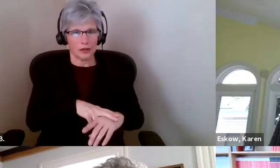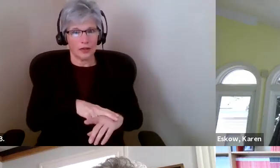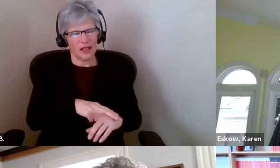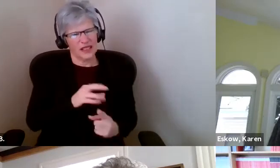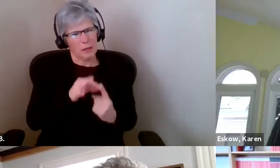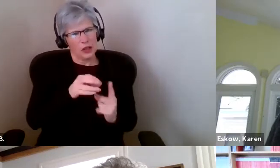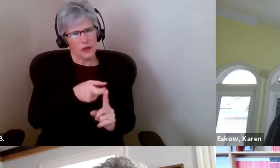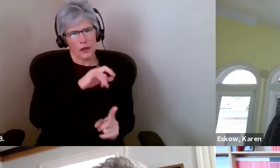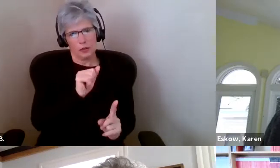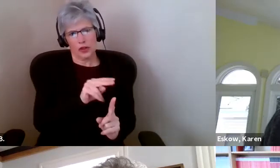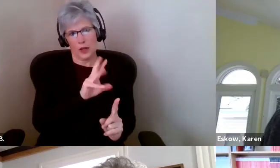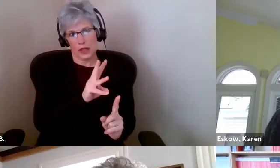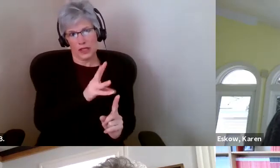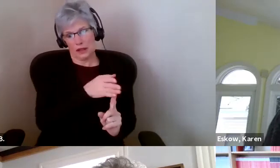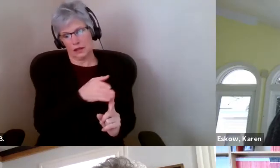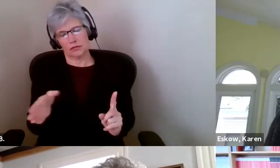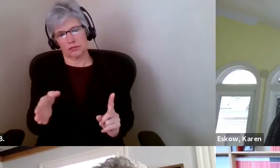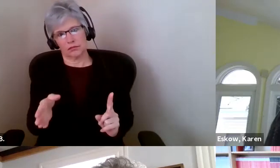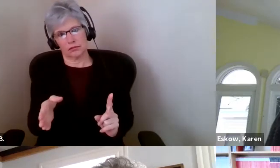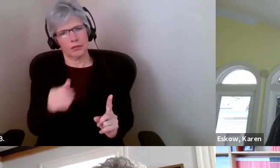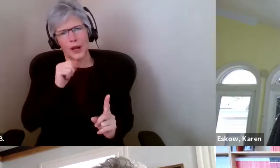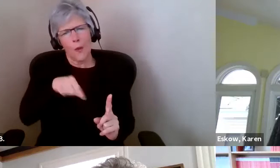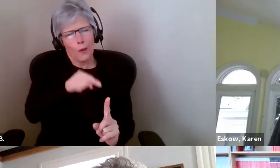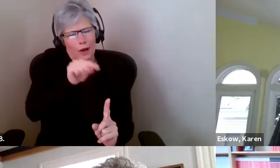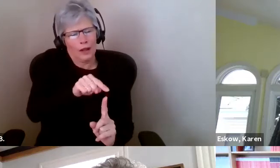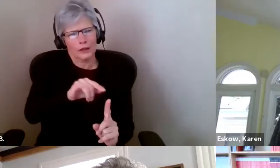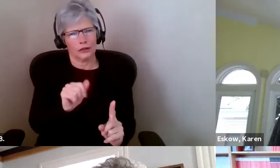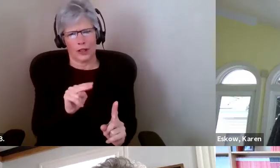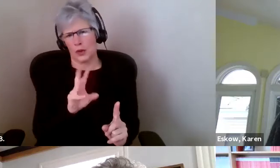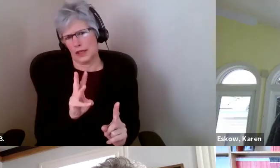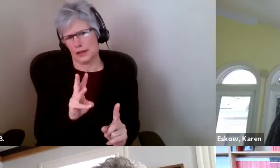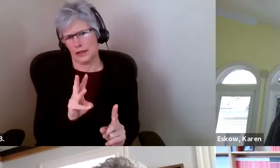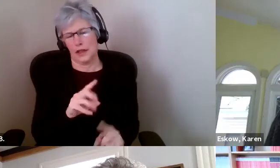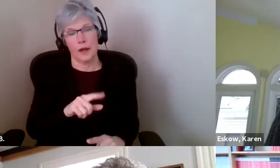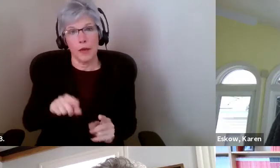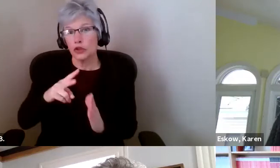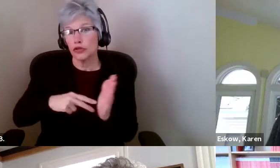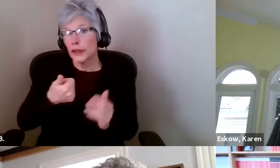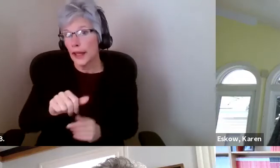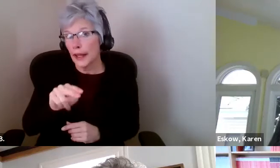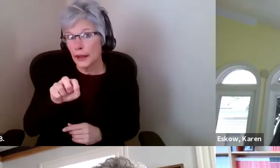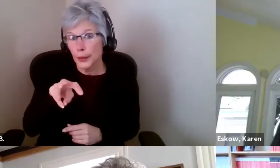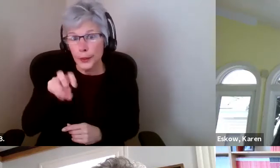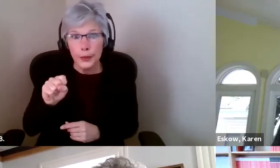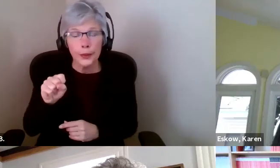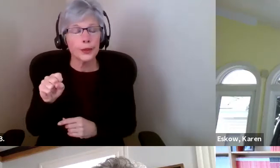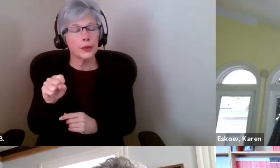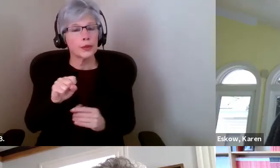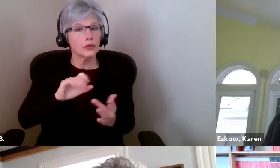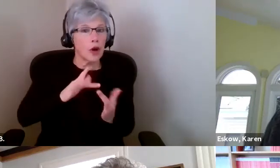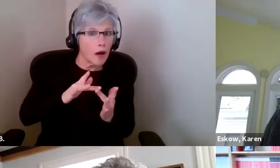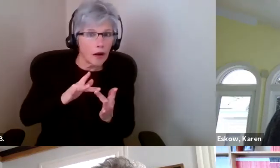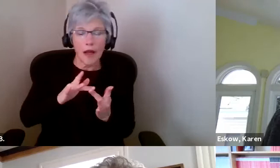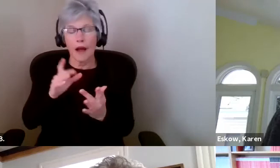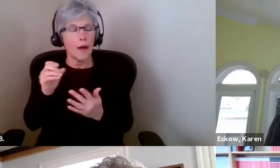hard to open up a newspaper, to see a news show, to read a feed online and not come across some aspect